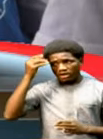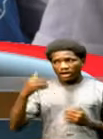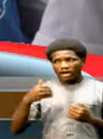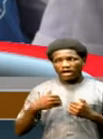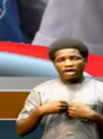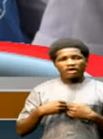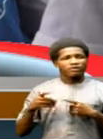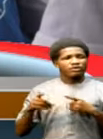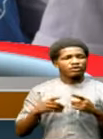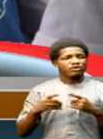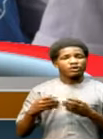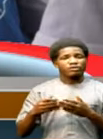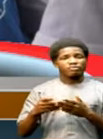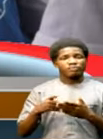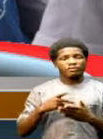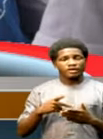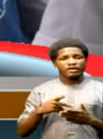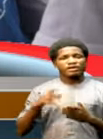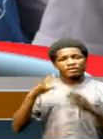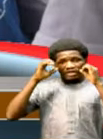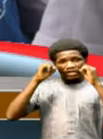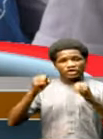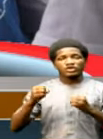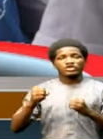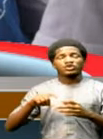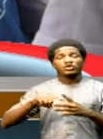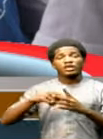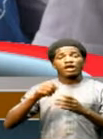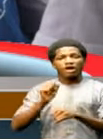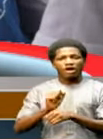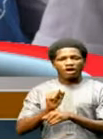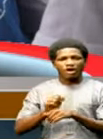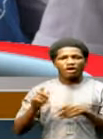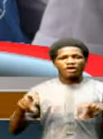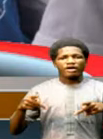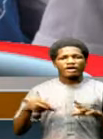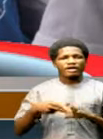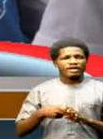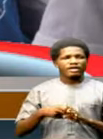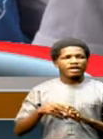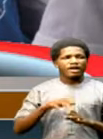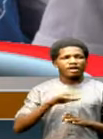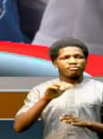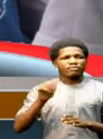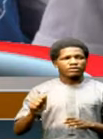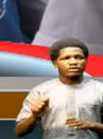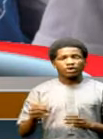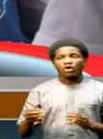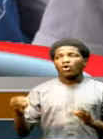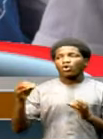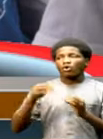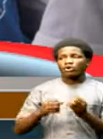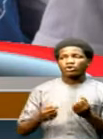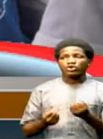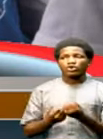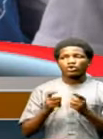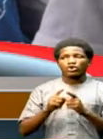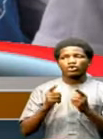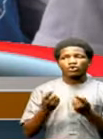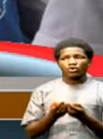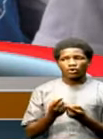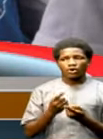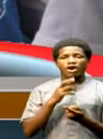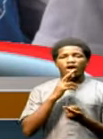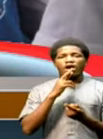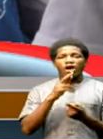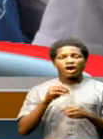in Abuja. Salihu Gwanara reports that more support groups are on the streets to reaffirm their support to the outcome